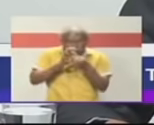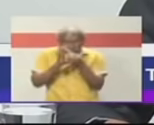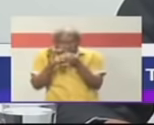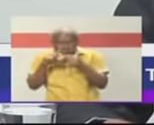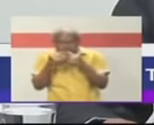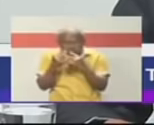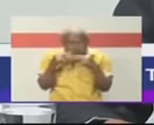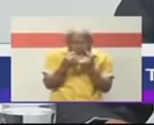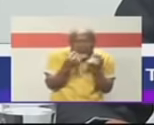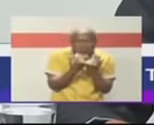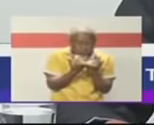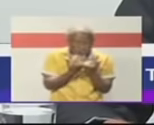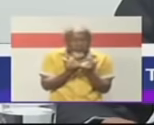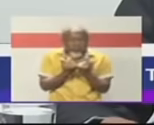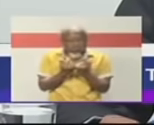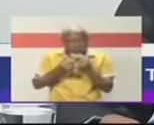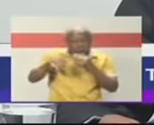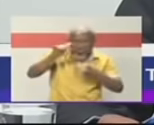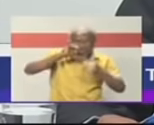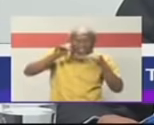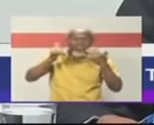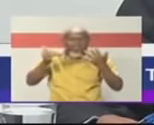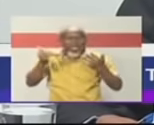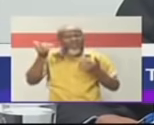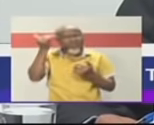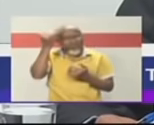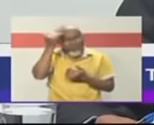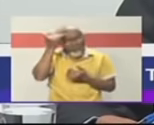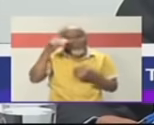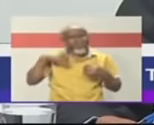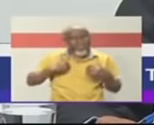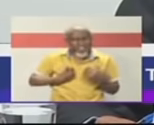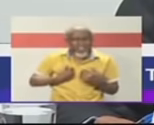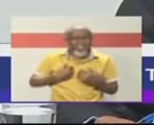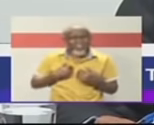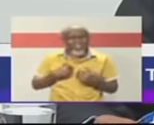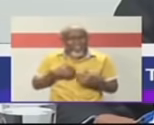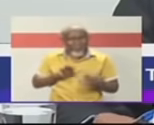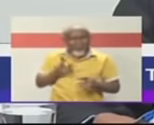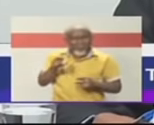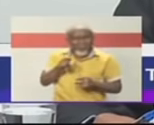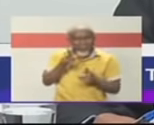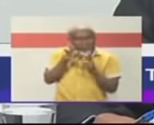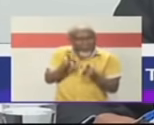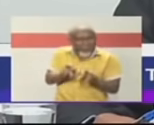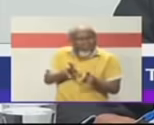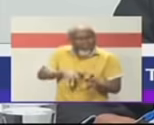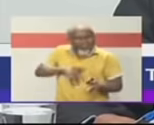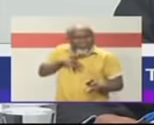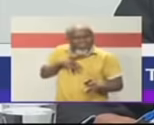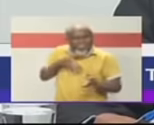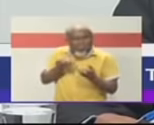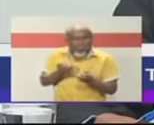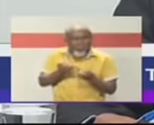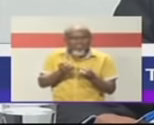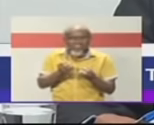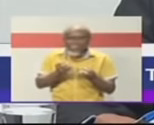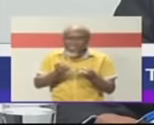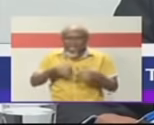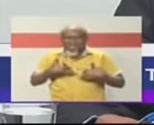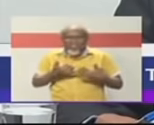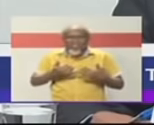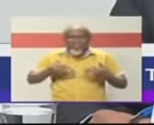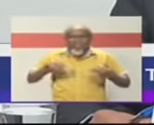because people are tired. And I mean, human nature is such that we want a release. We want a release. We want